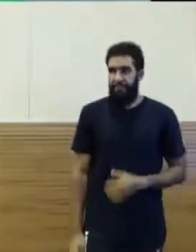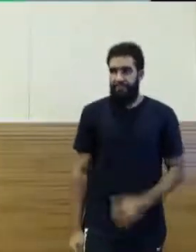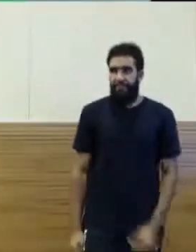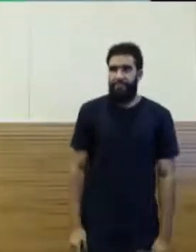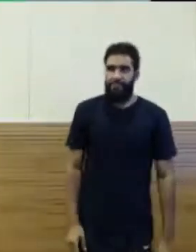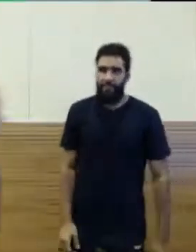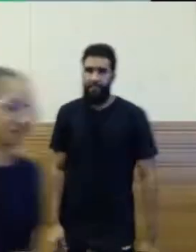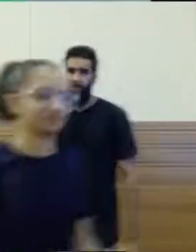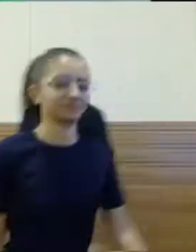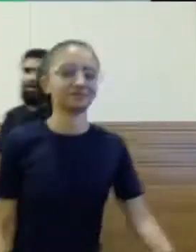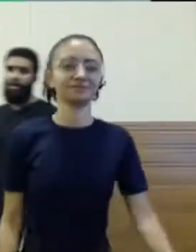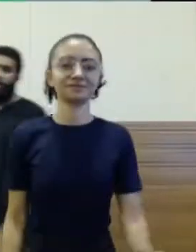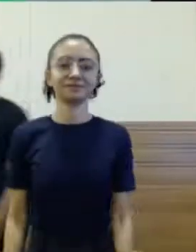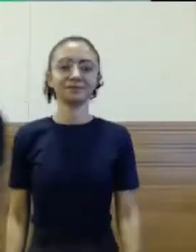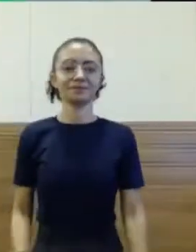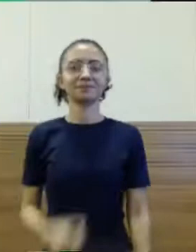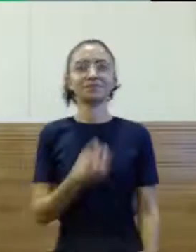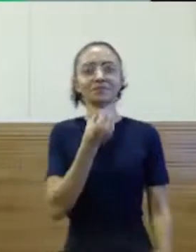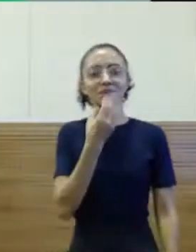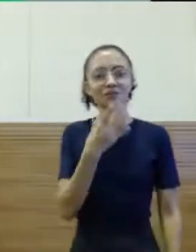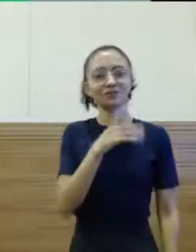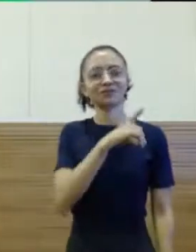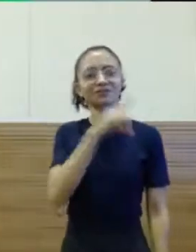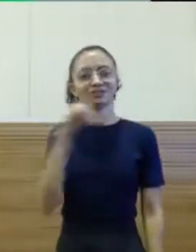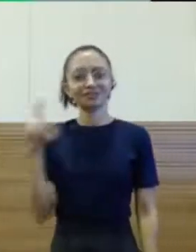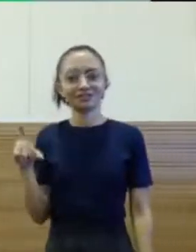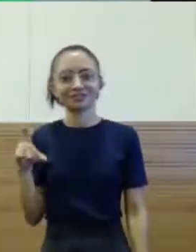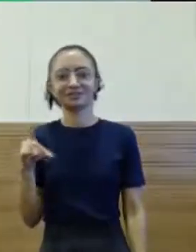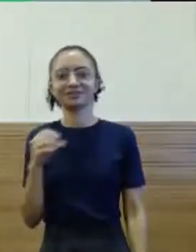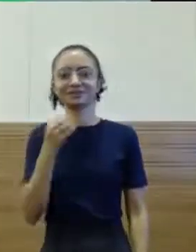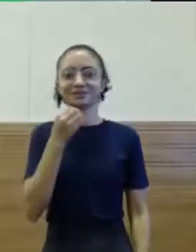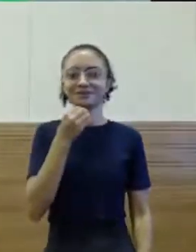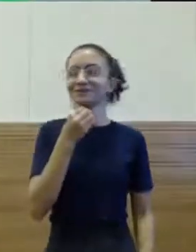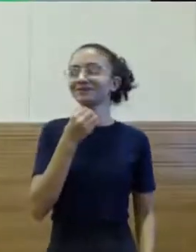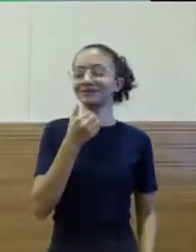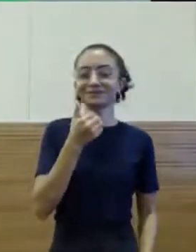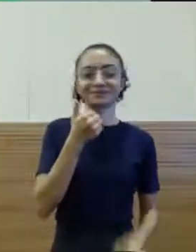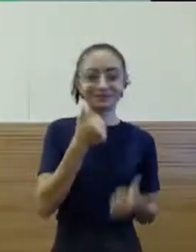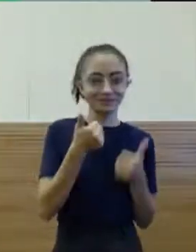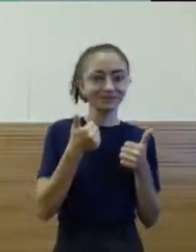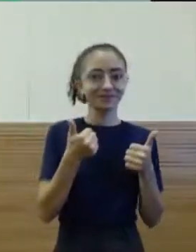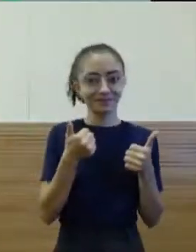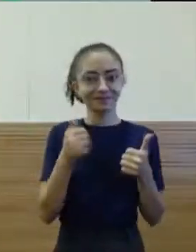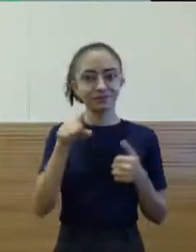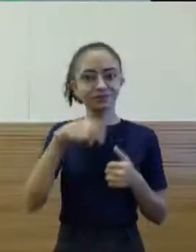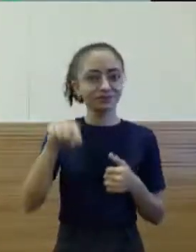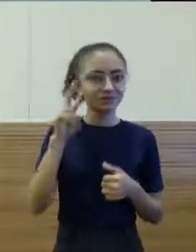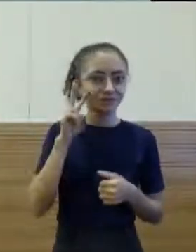Hola, ¿cómo están? Buenos días. Voy a Hello, good morning. Let me share my screen.